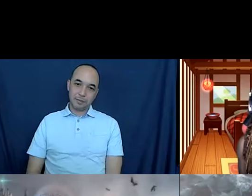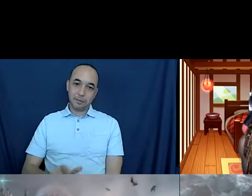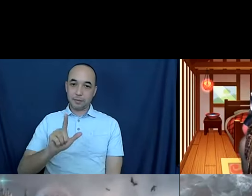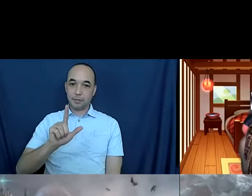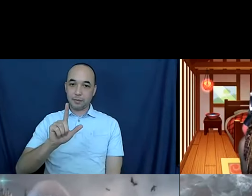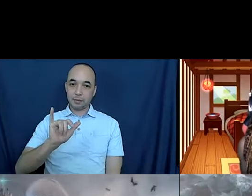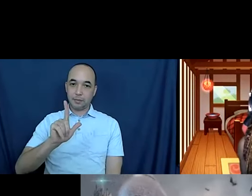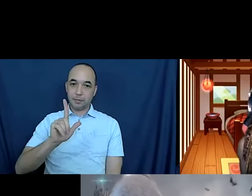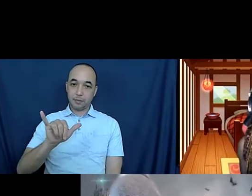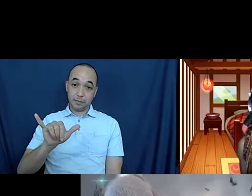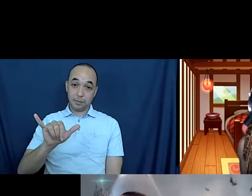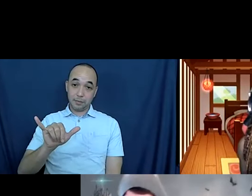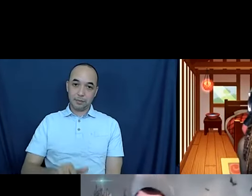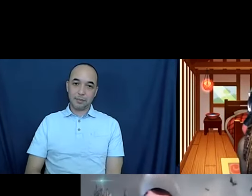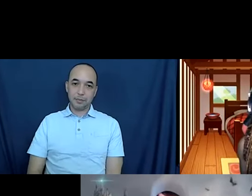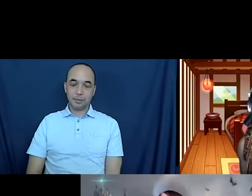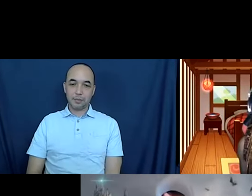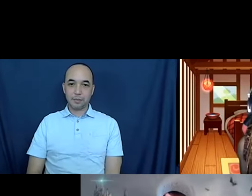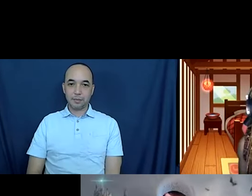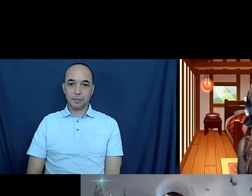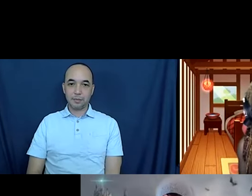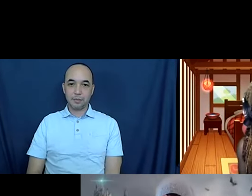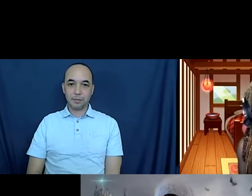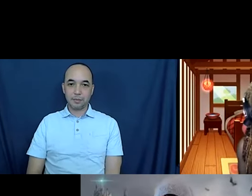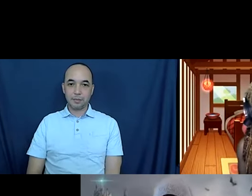you've got a question. Yeah, I do.